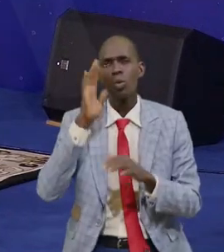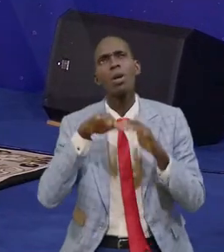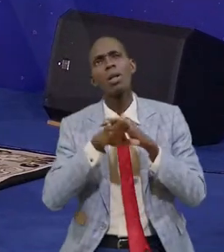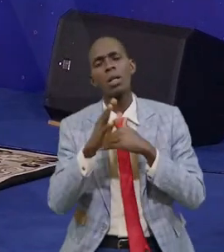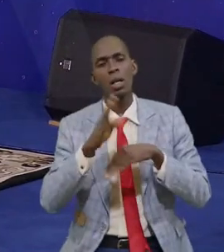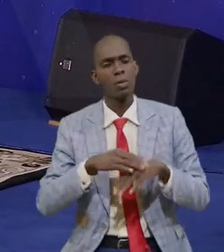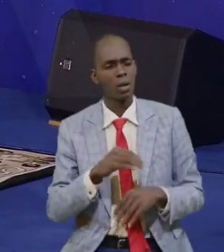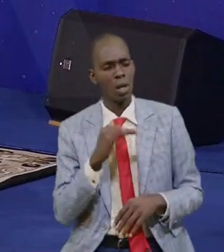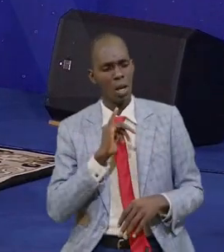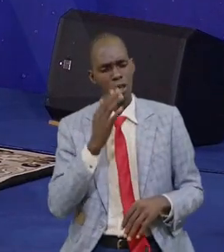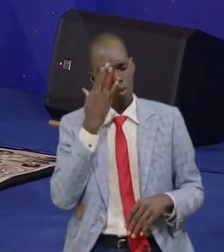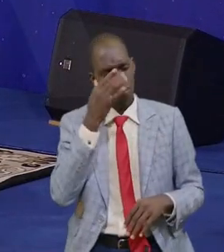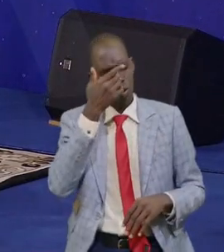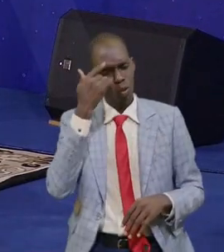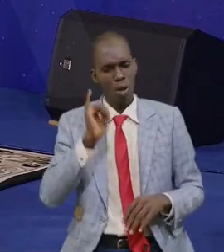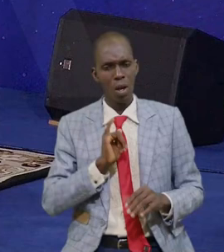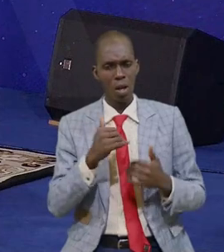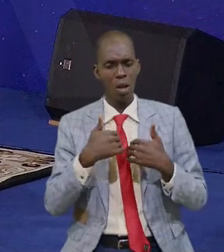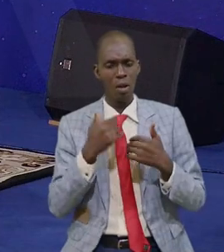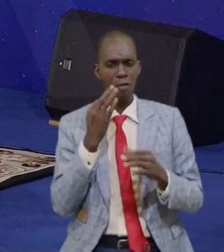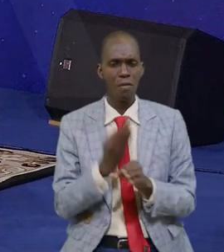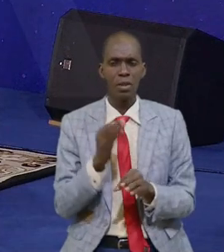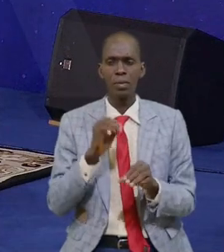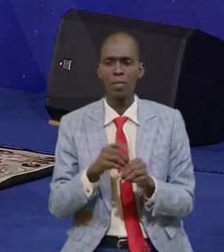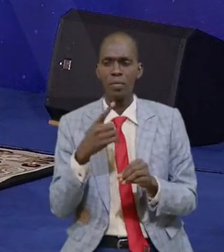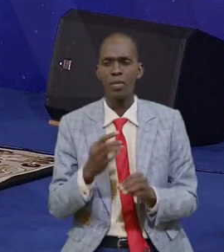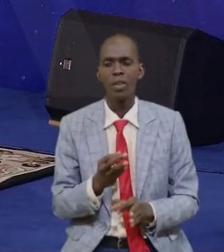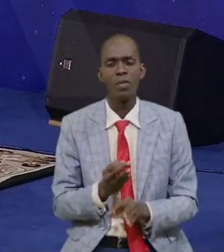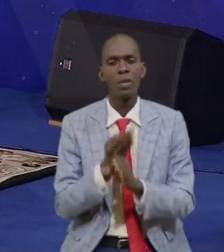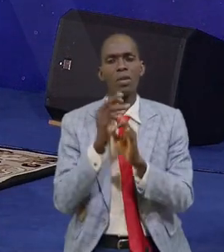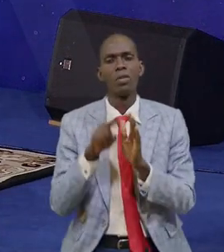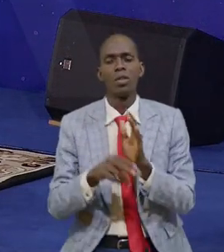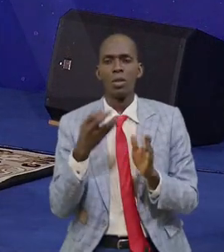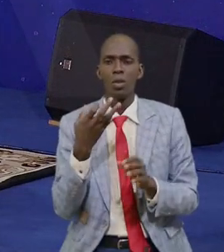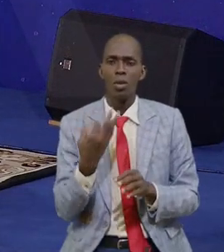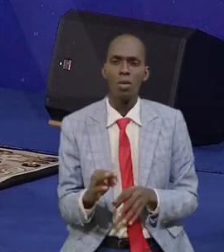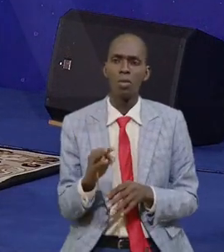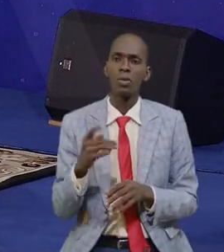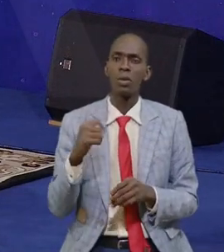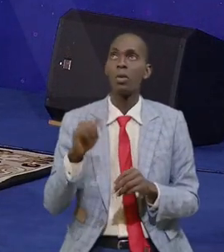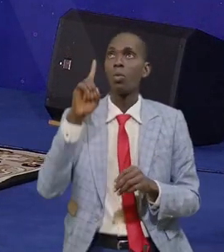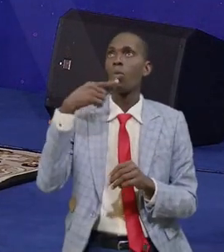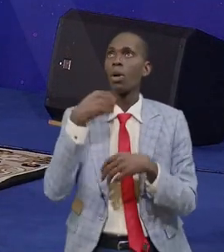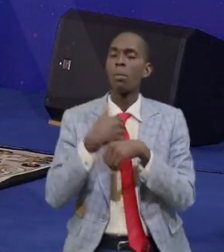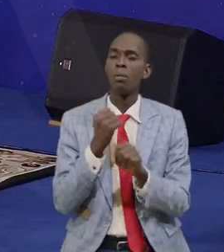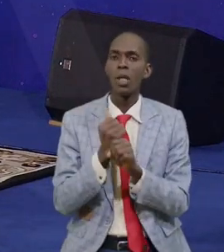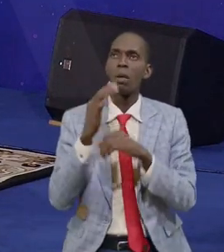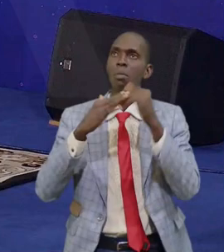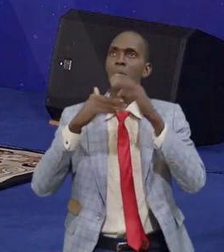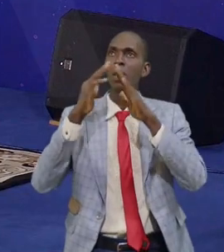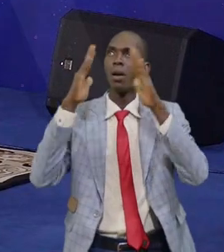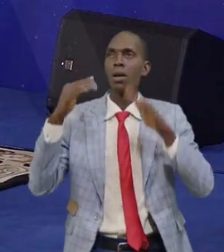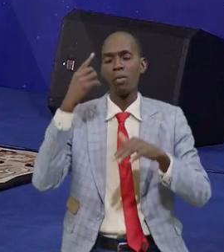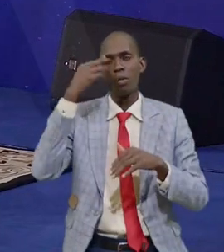the faithfulness of the one who has made a mansion for me over there. Faith and faithfulness. Anytime you come to the Lord,